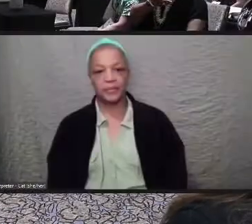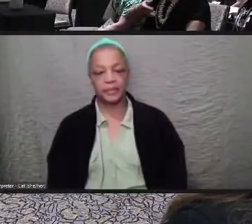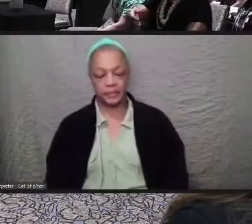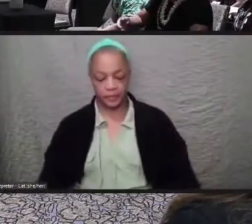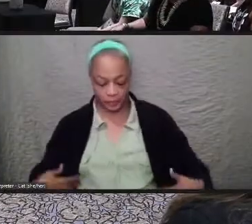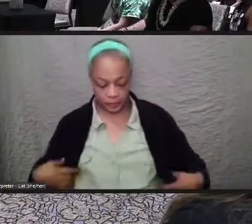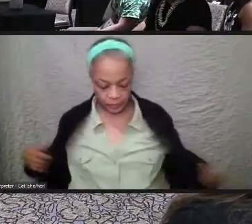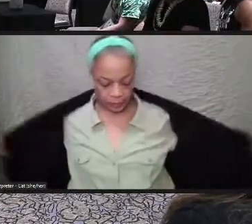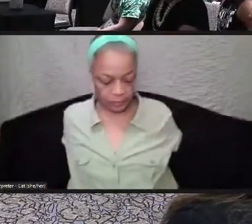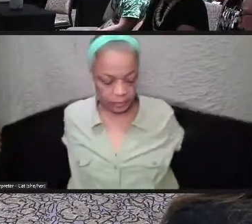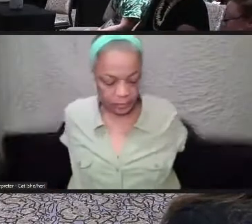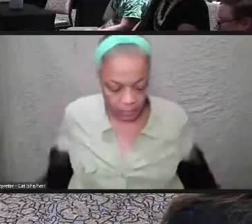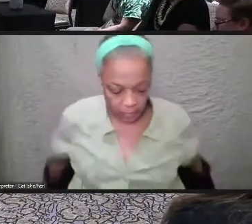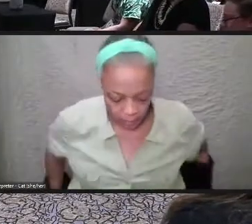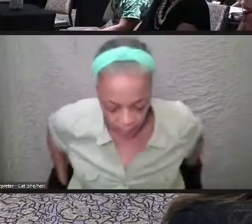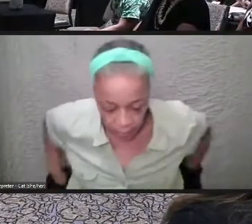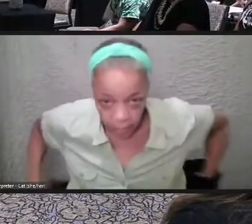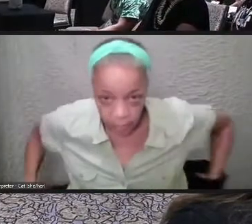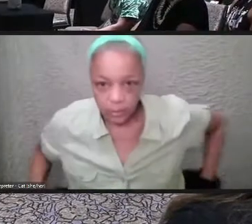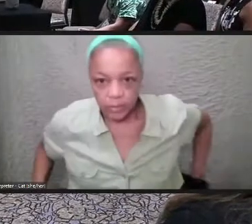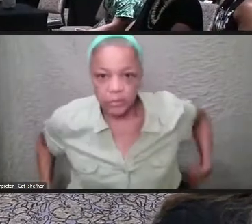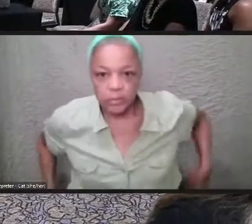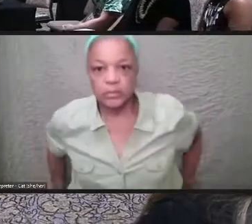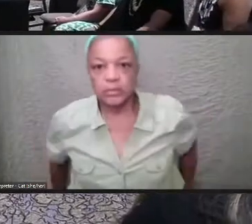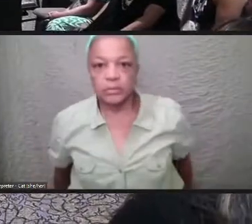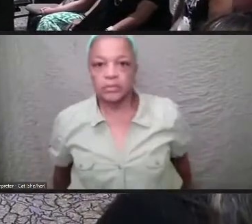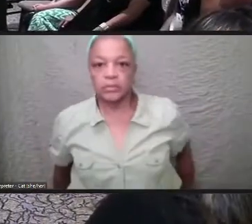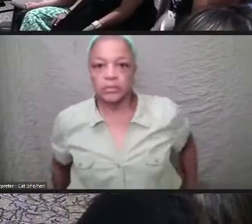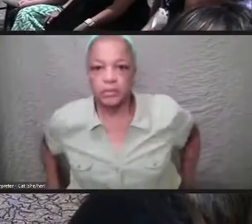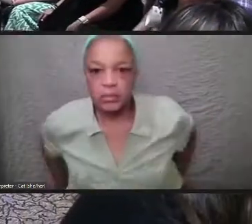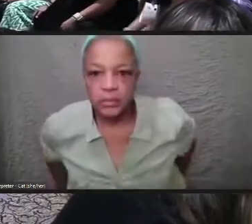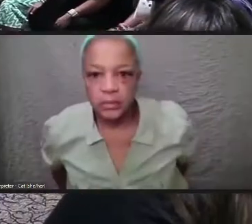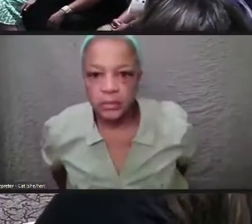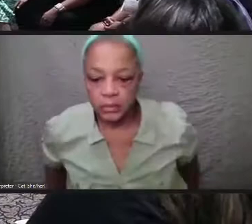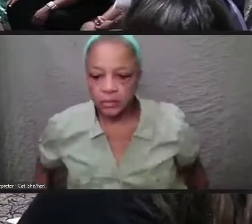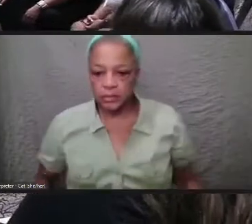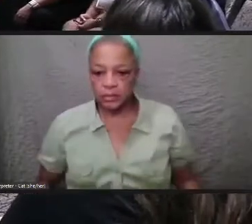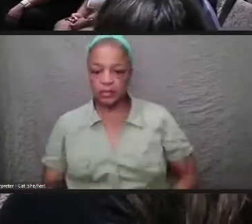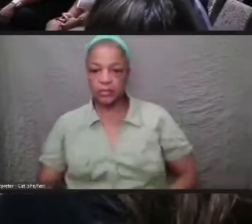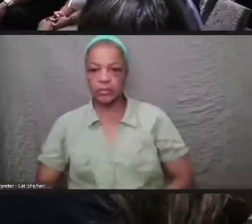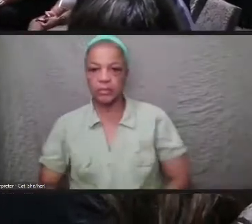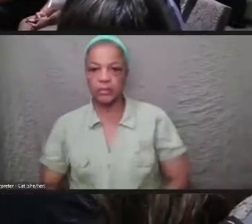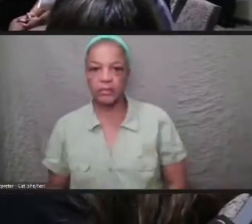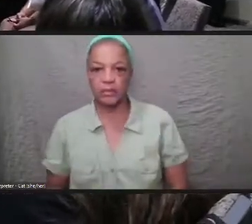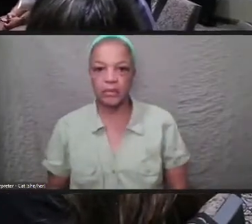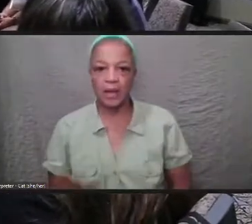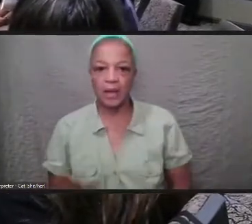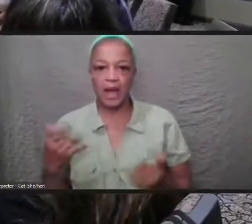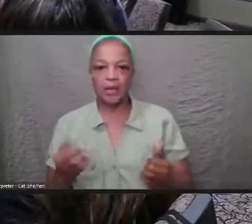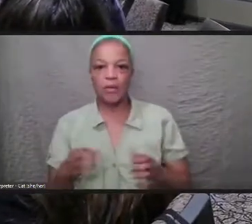Let's go down to you, Al. Sure, I'm aware of the time. I don't want to take up too much, but